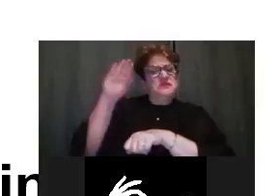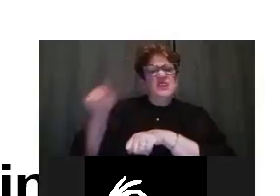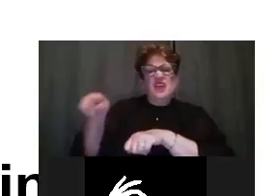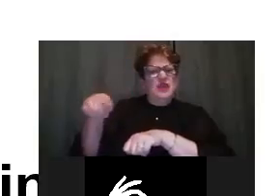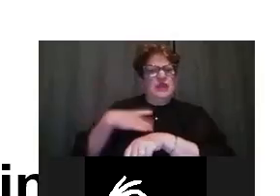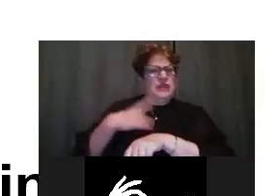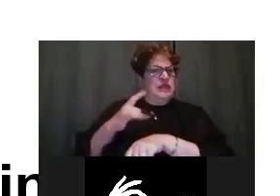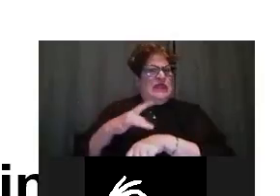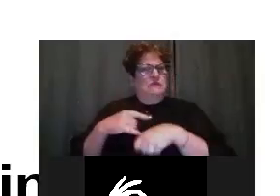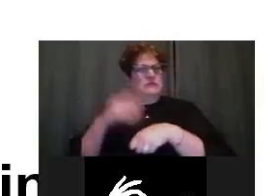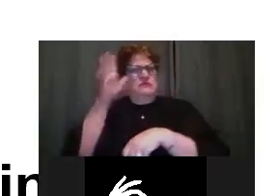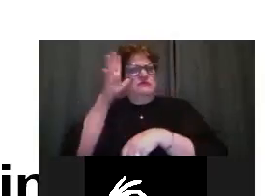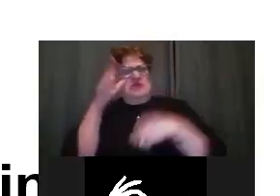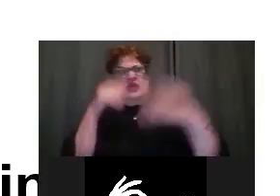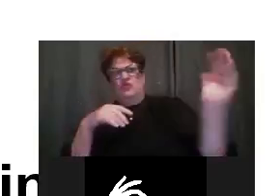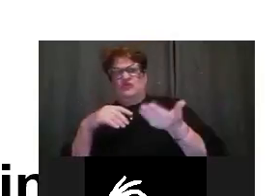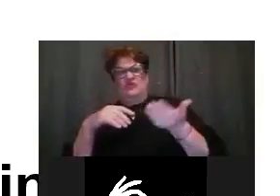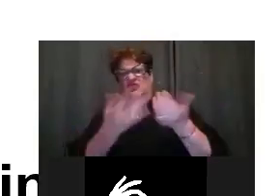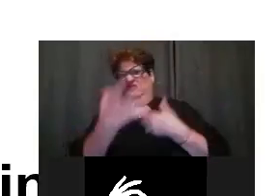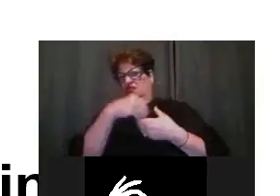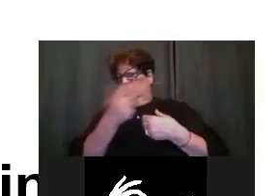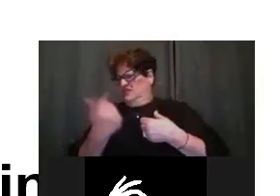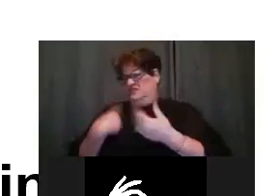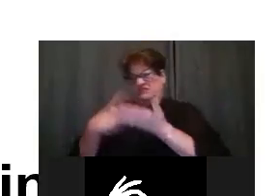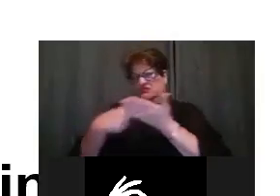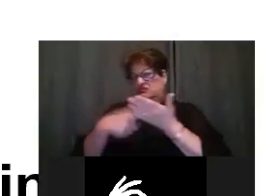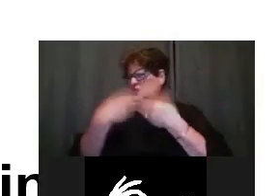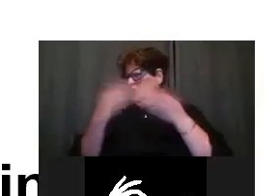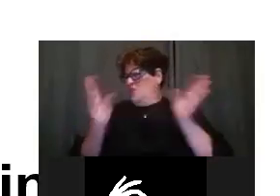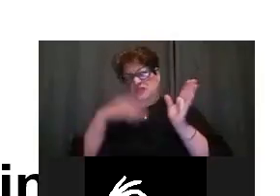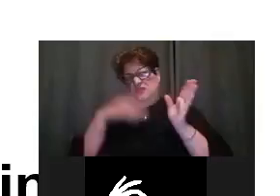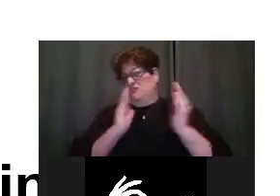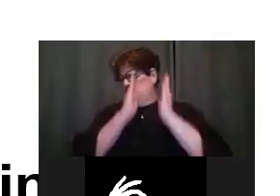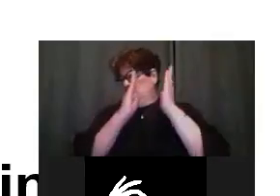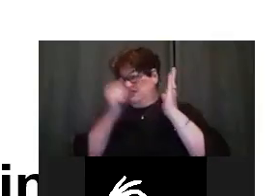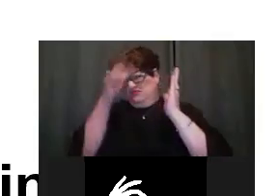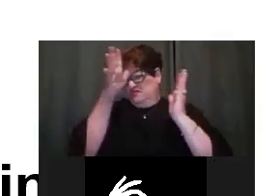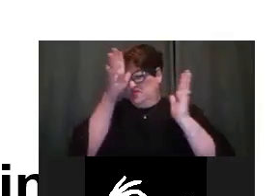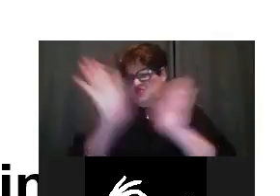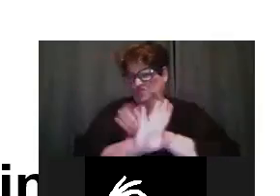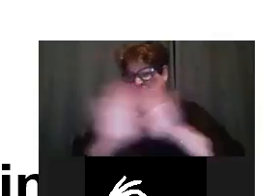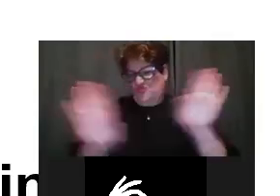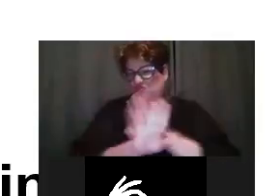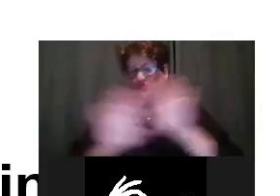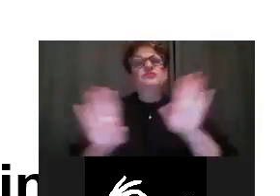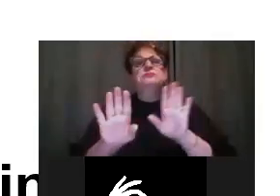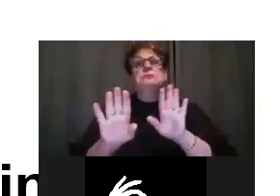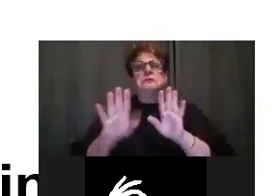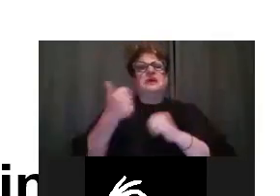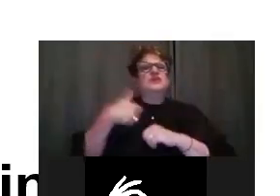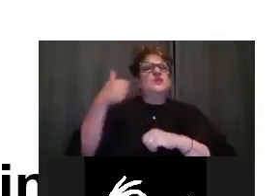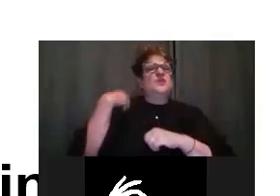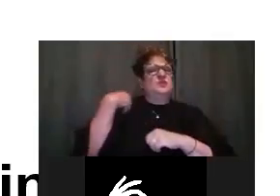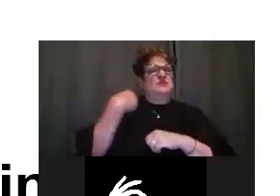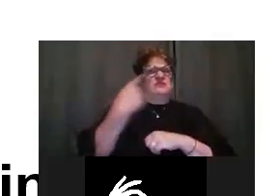his father into a meeting and having a discussion. And the supervisor asked me, well, why are you doing that?